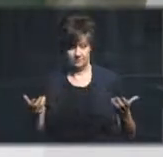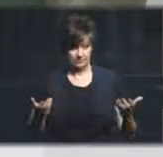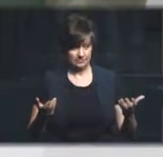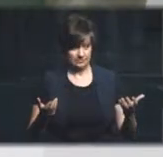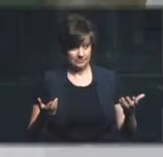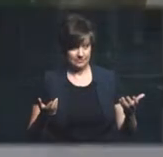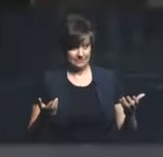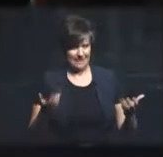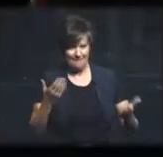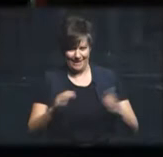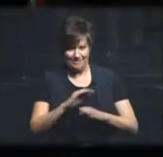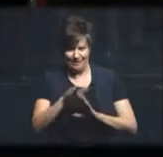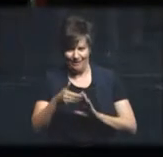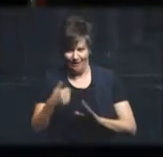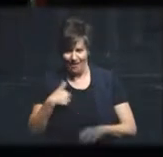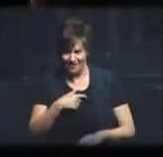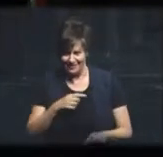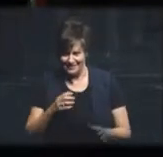perhaps all of us.